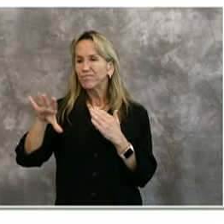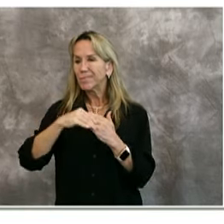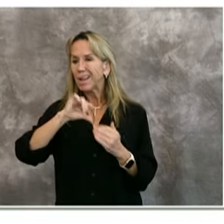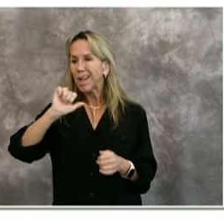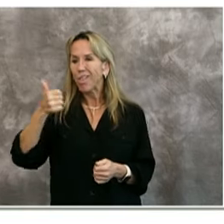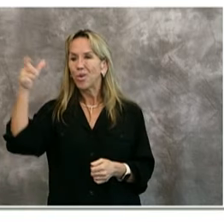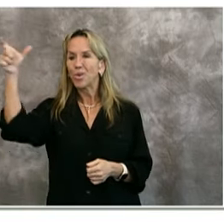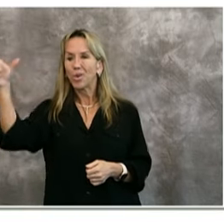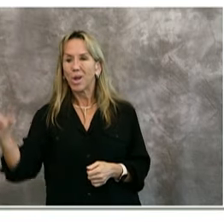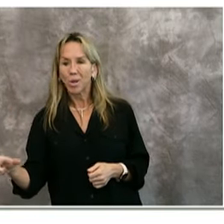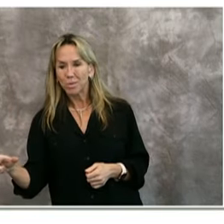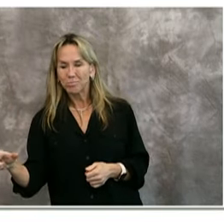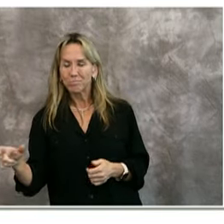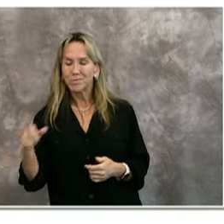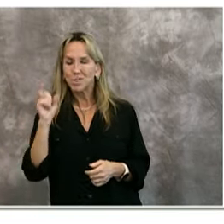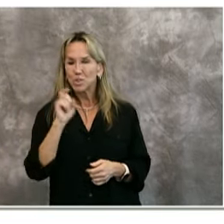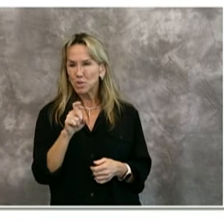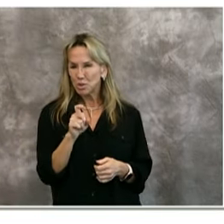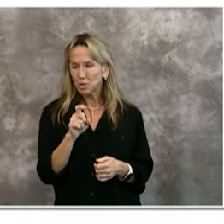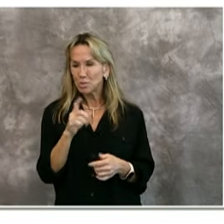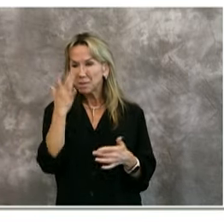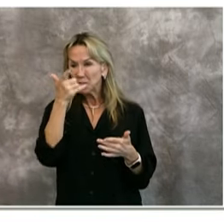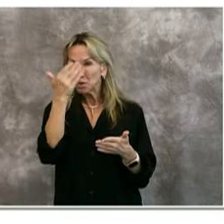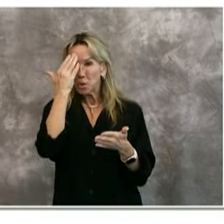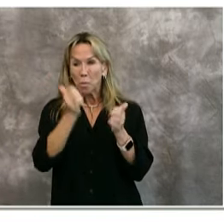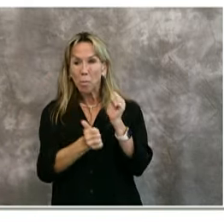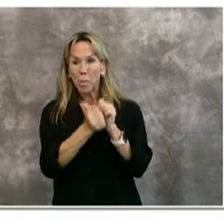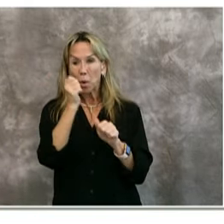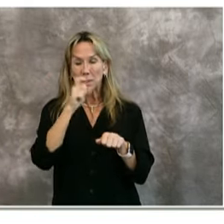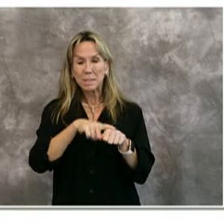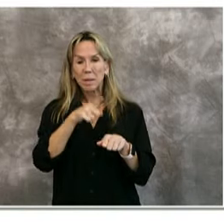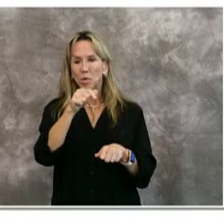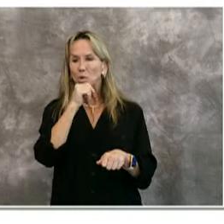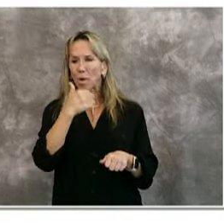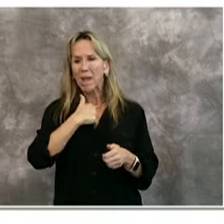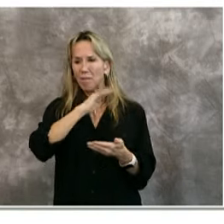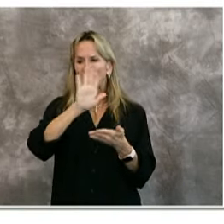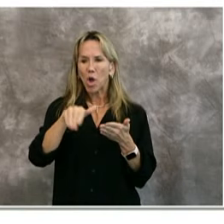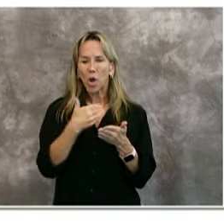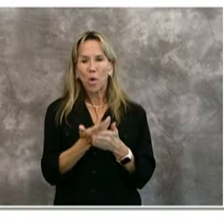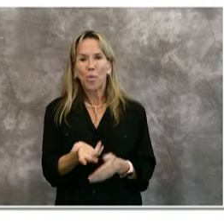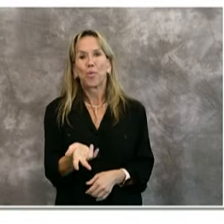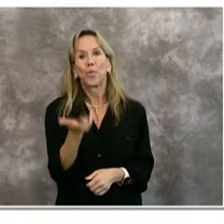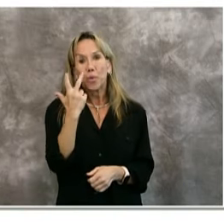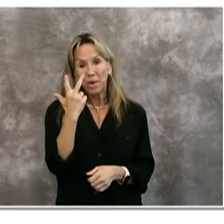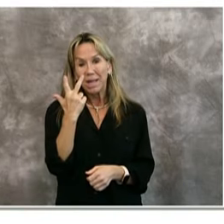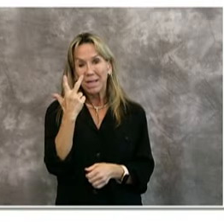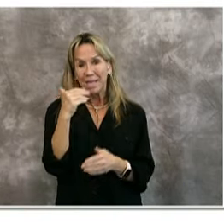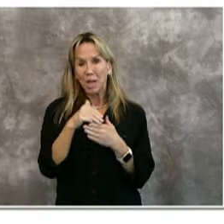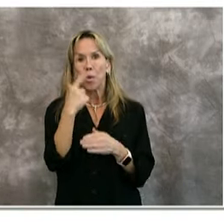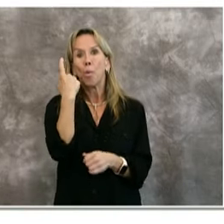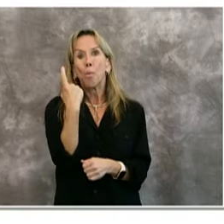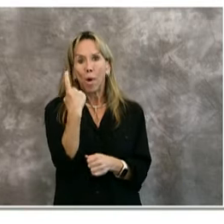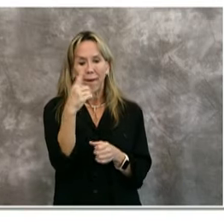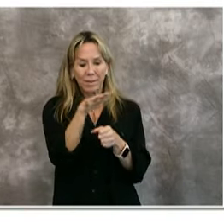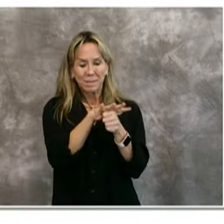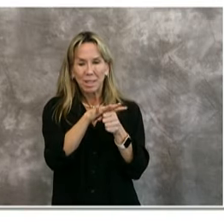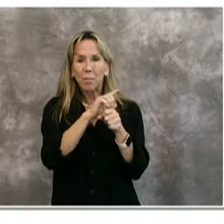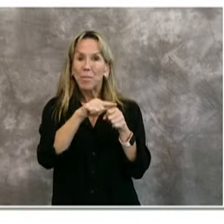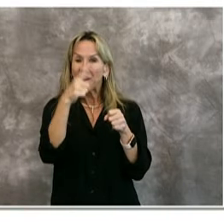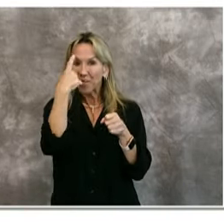very first case, usually you don't have all three, and that is the requirement for community outbreaks,